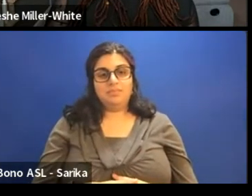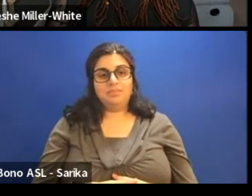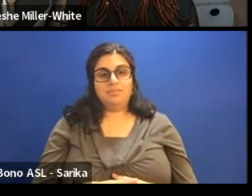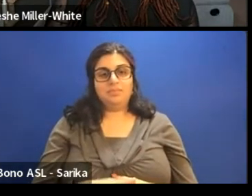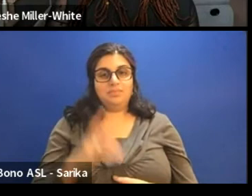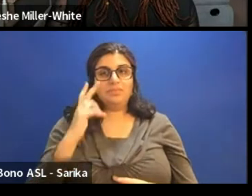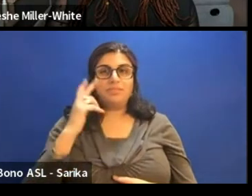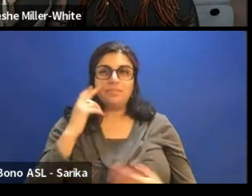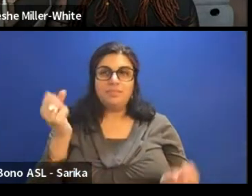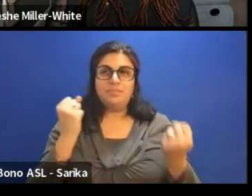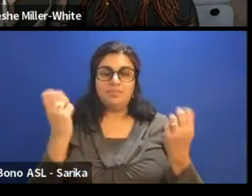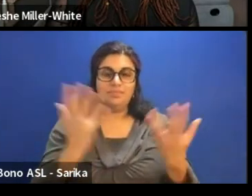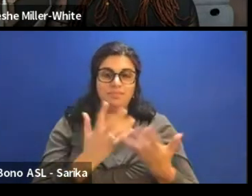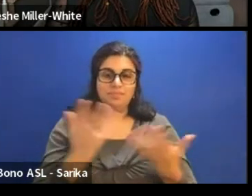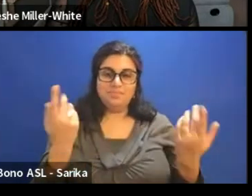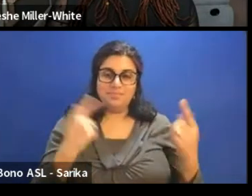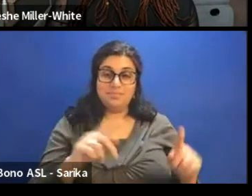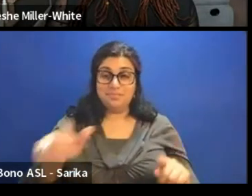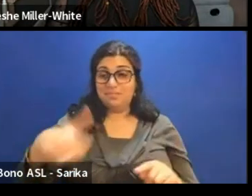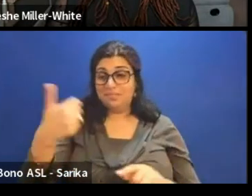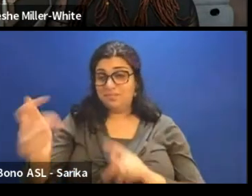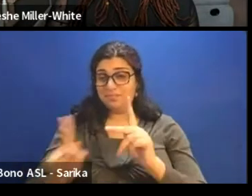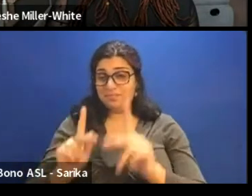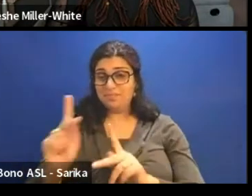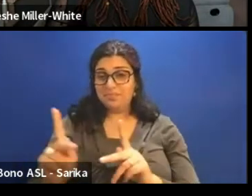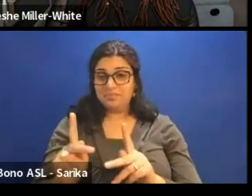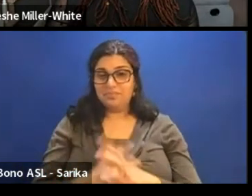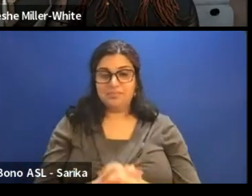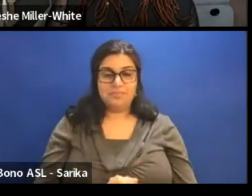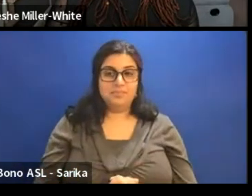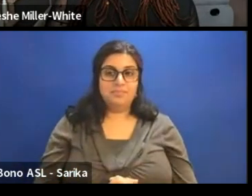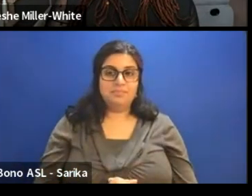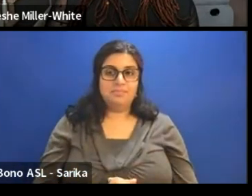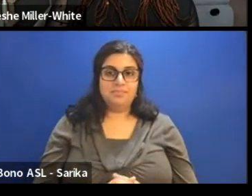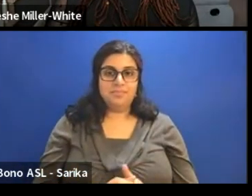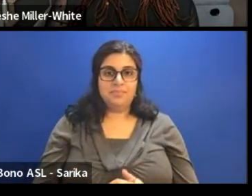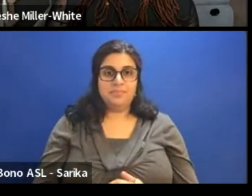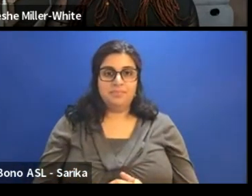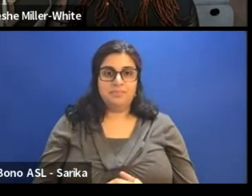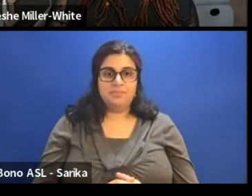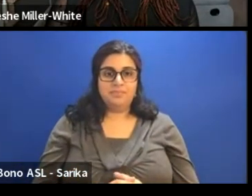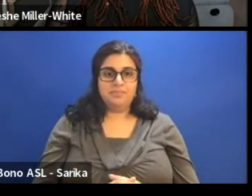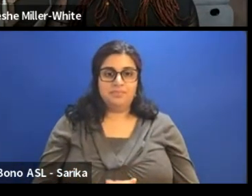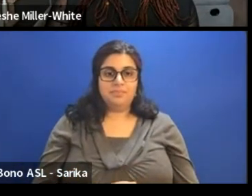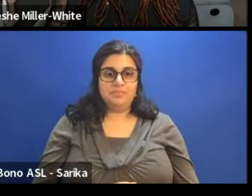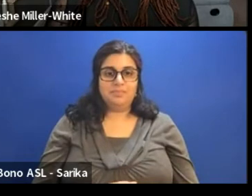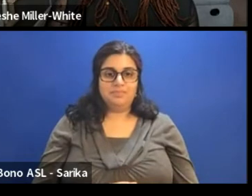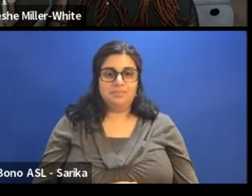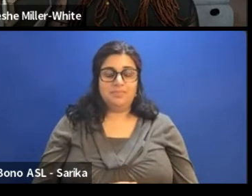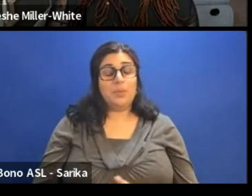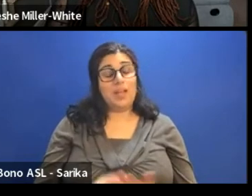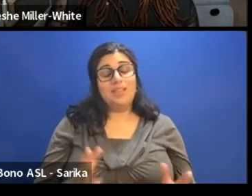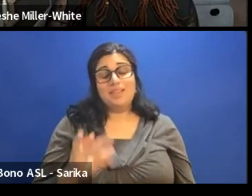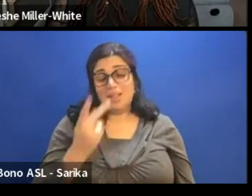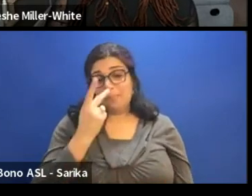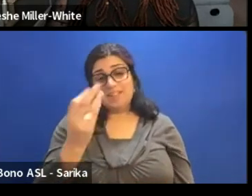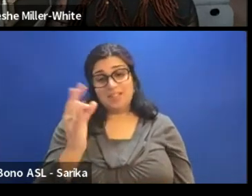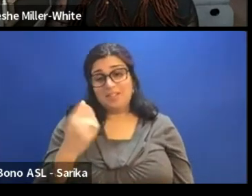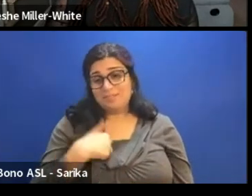things happen to other people that I, I'm just, it just pisses me off.